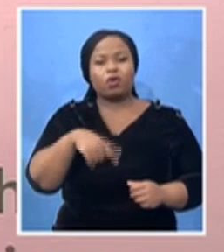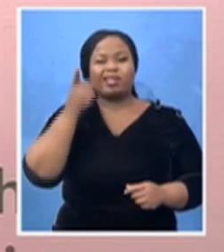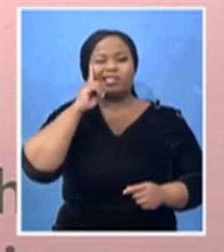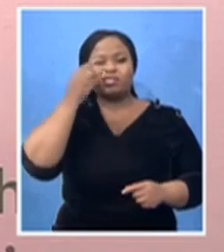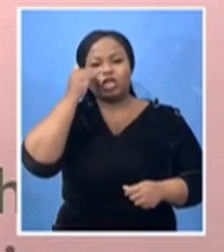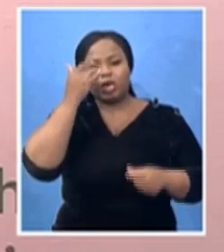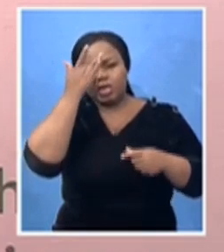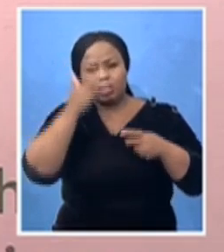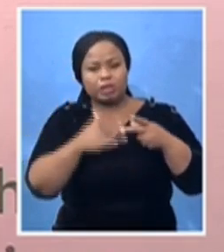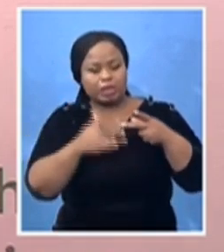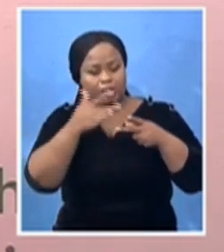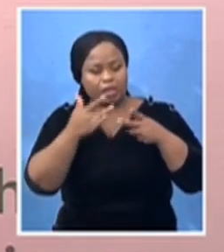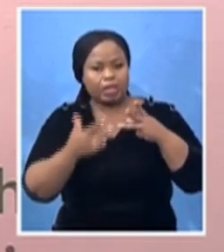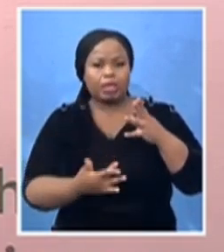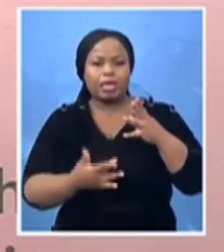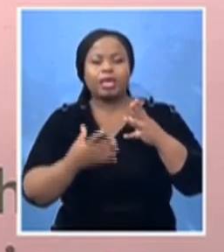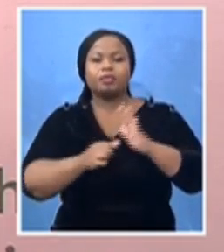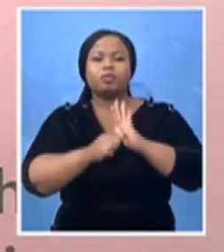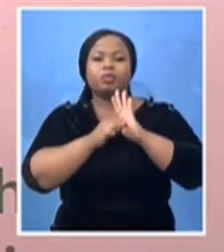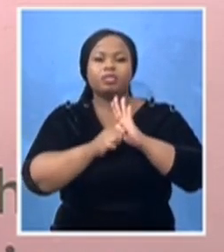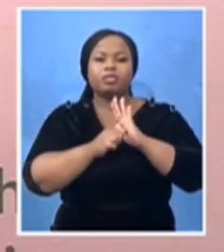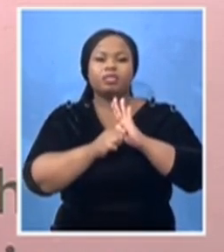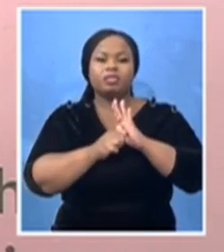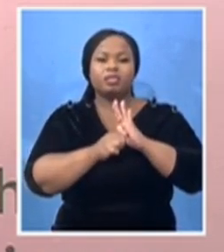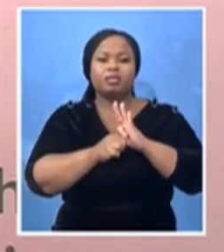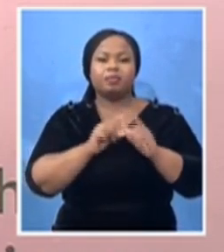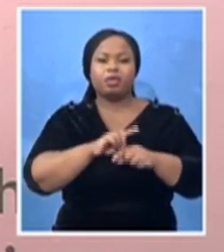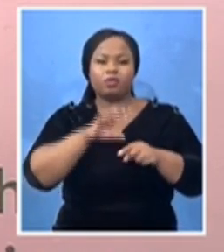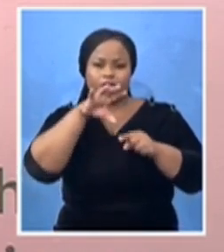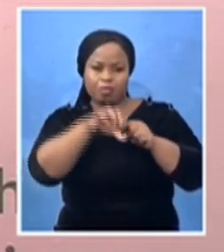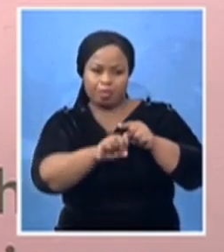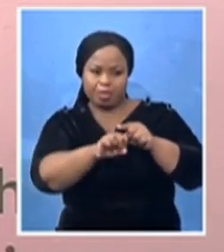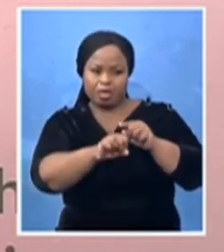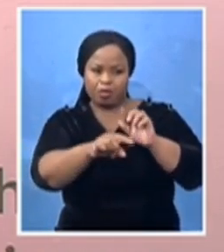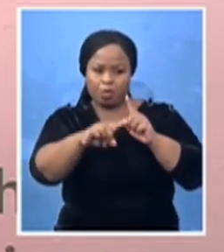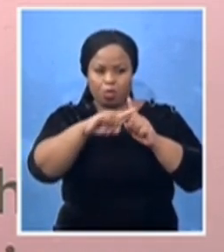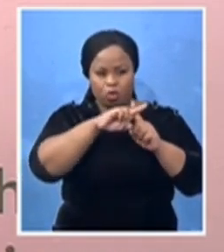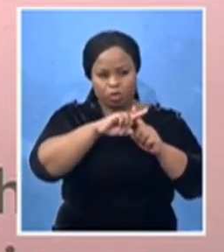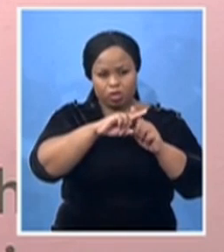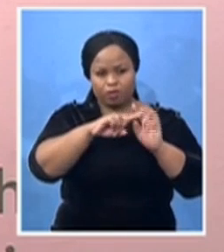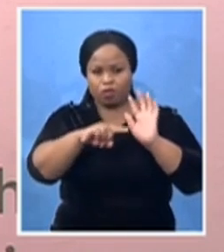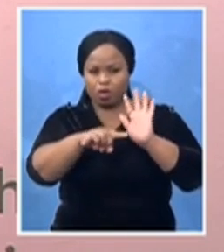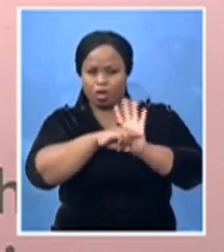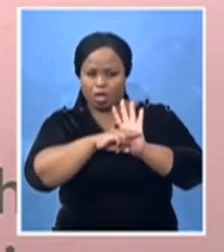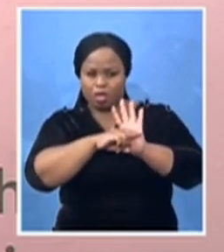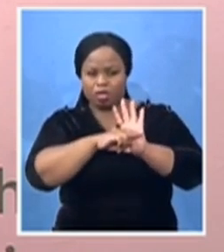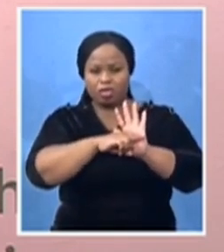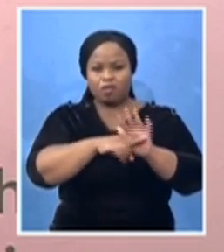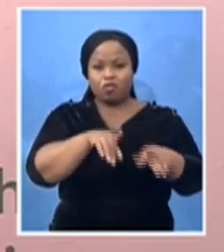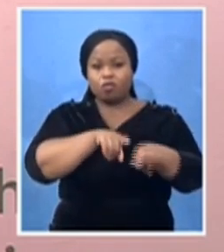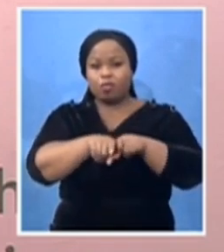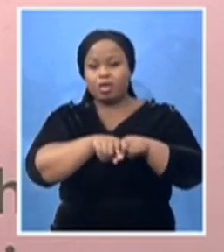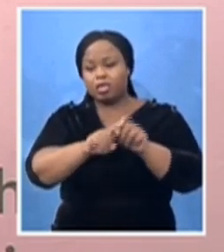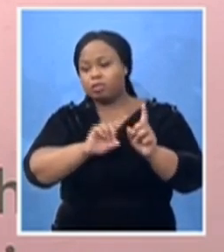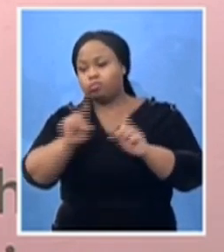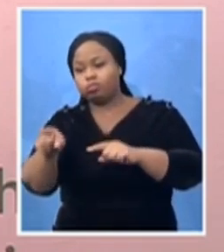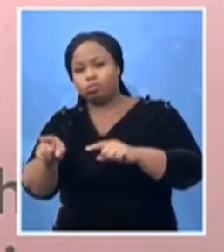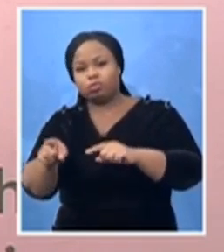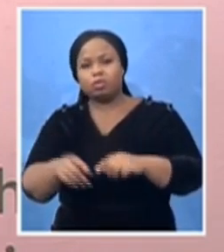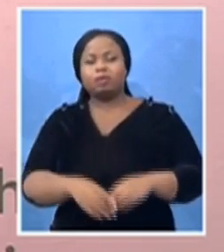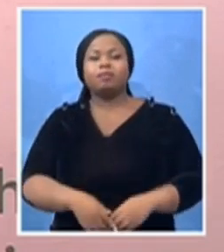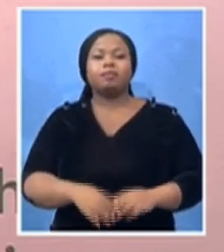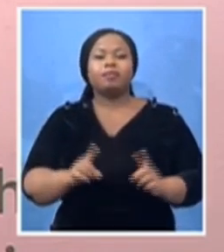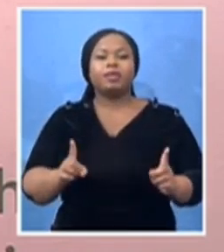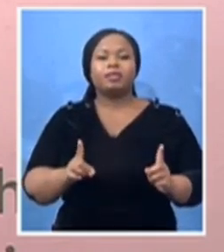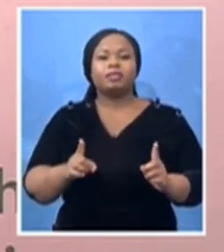find out whether they are positive or negative, or whether they need to be tested or not, the engagement on the symptoms is an